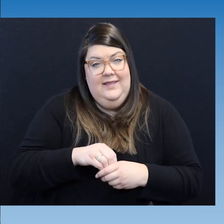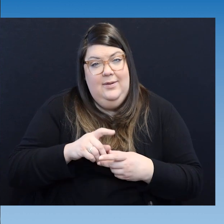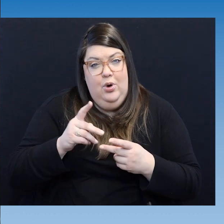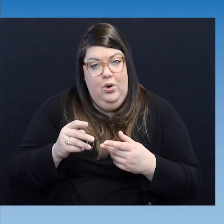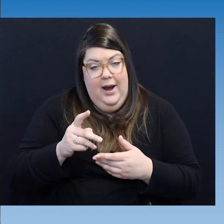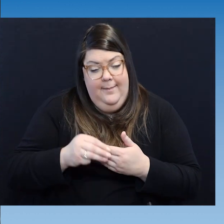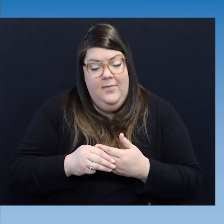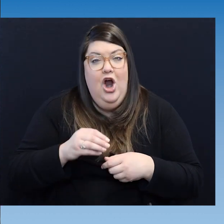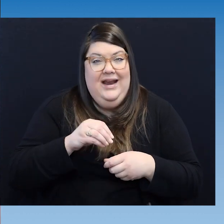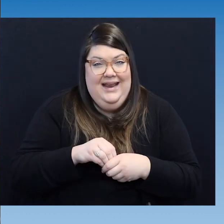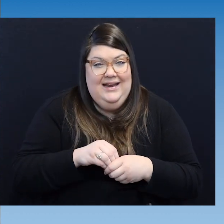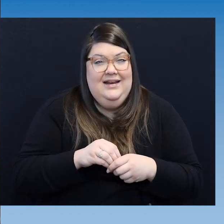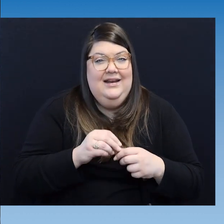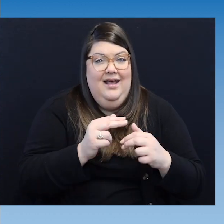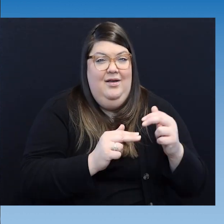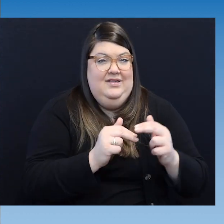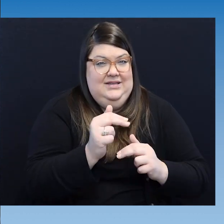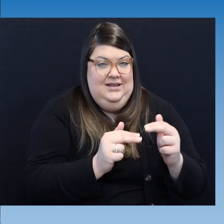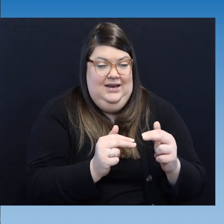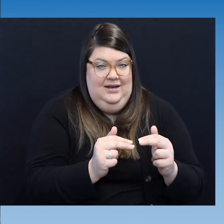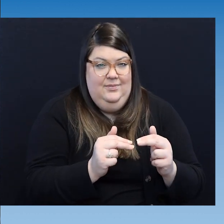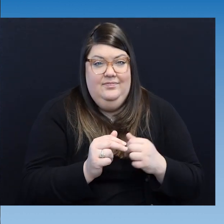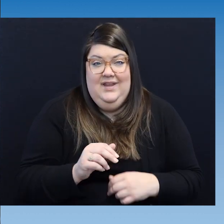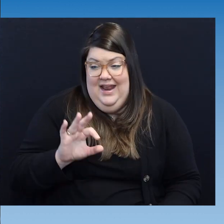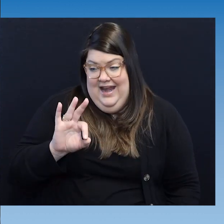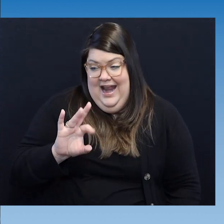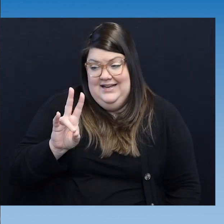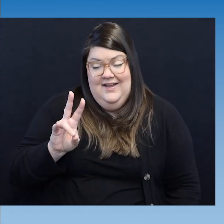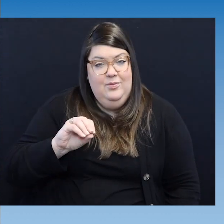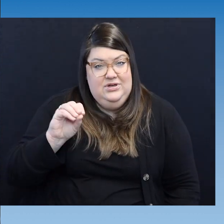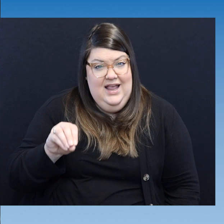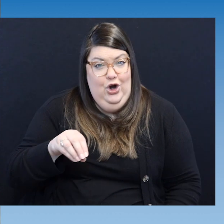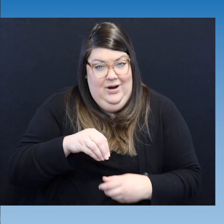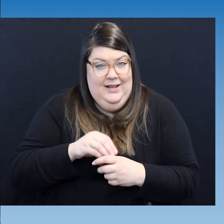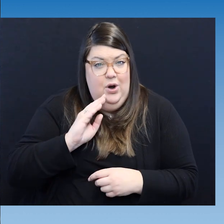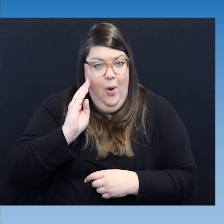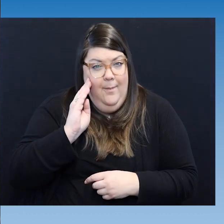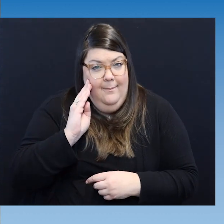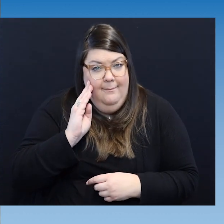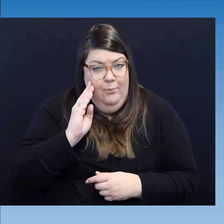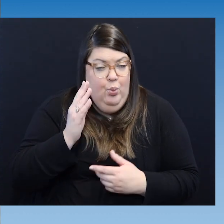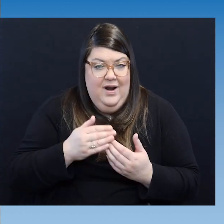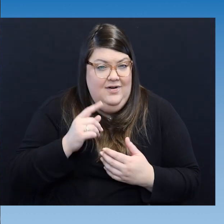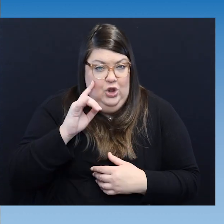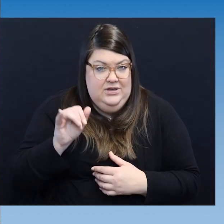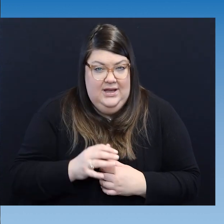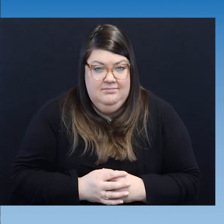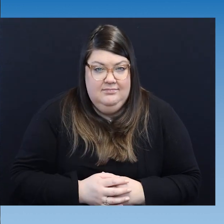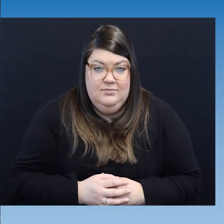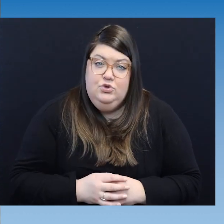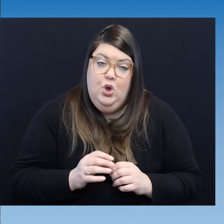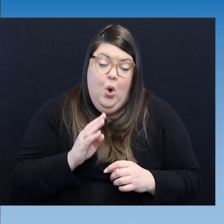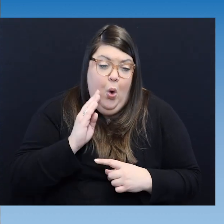inpatient. The other 97% are in their home, whatever their home is. So their home can be in a